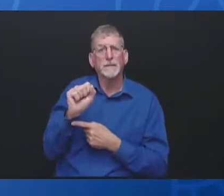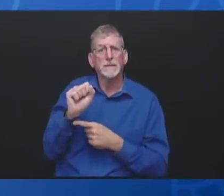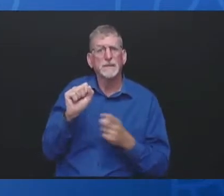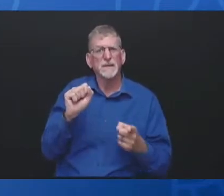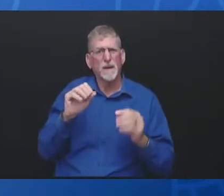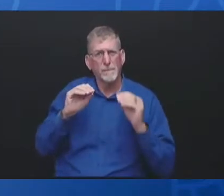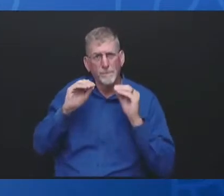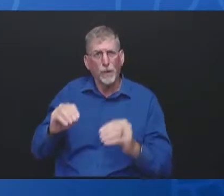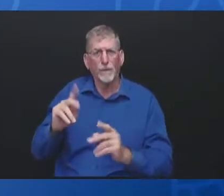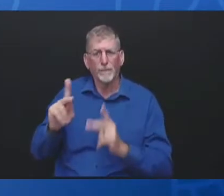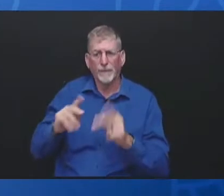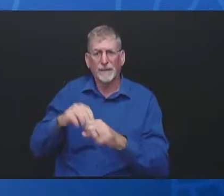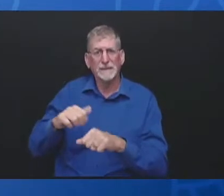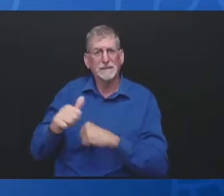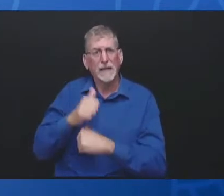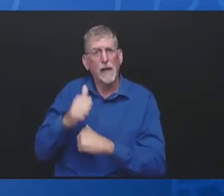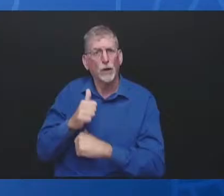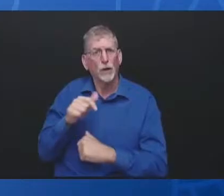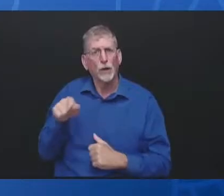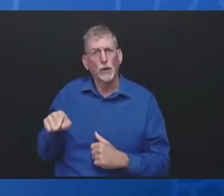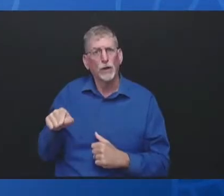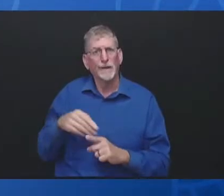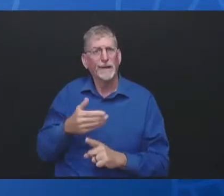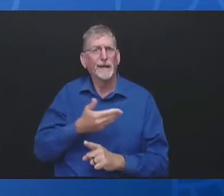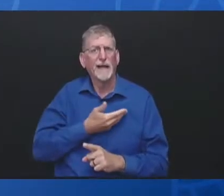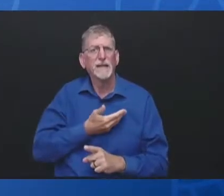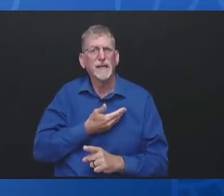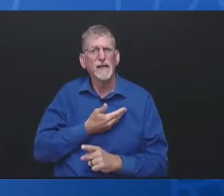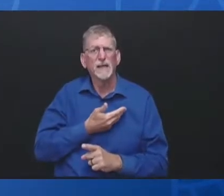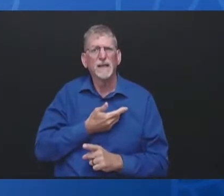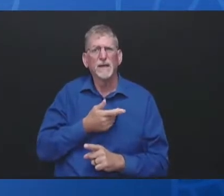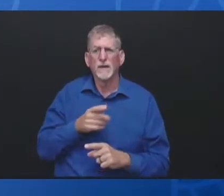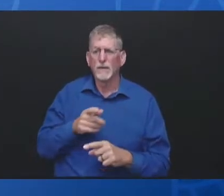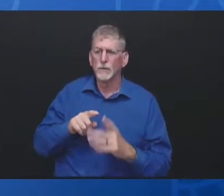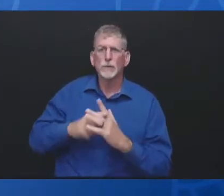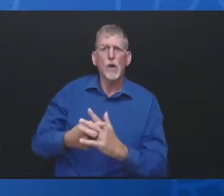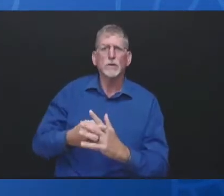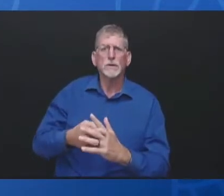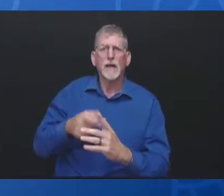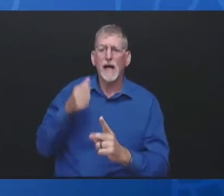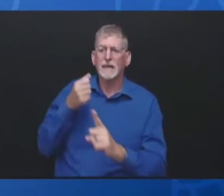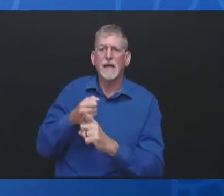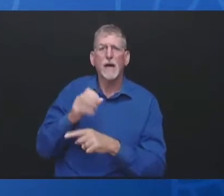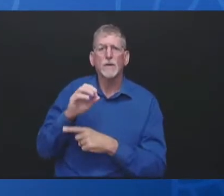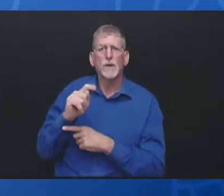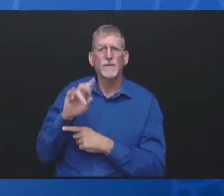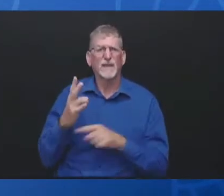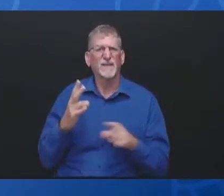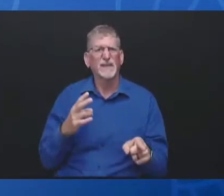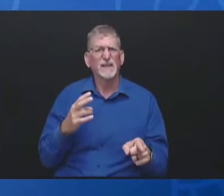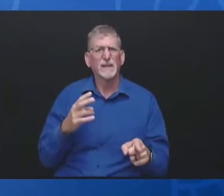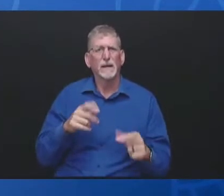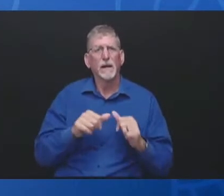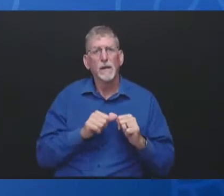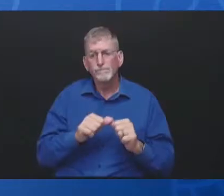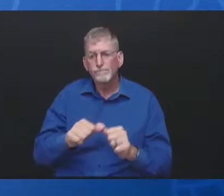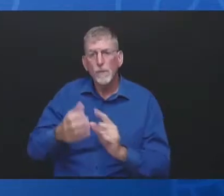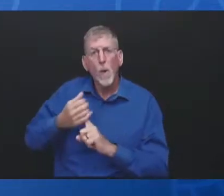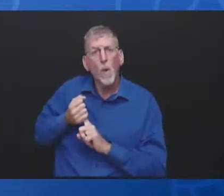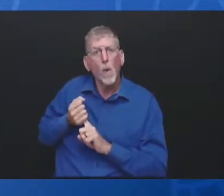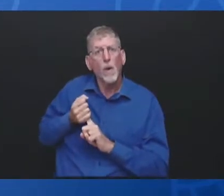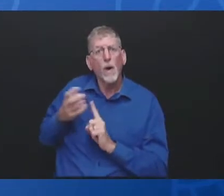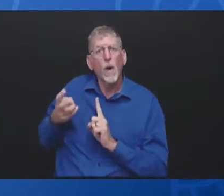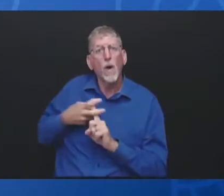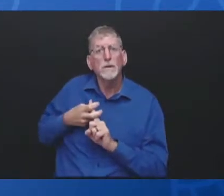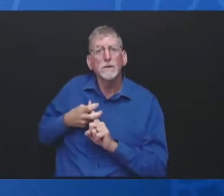launching that attack on October 7th. And by continuing to hold hostages, including the bodies of 4 Americans, and